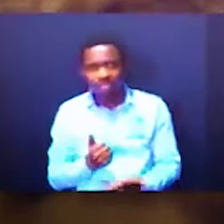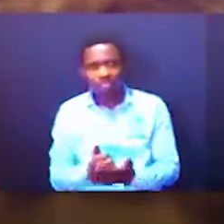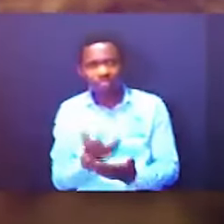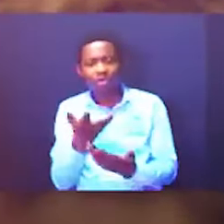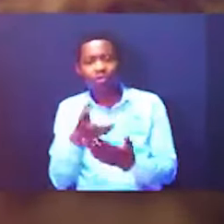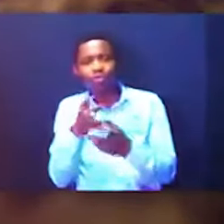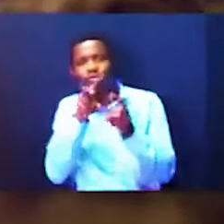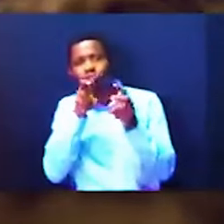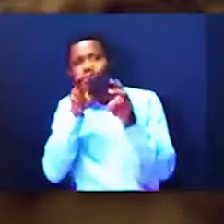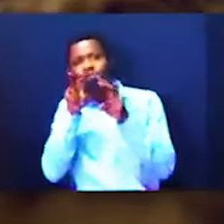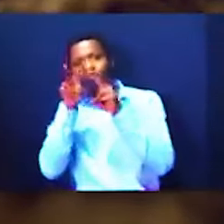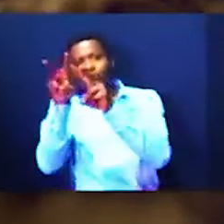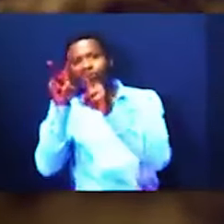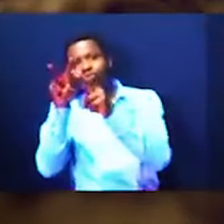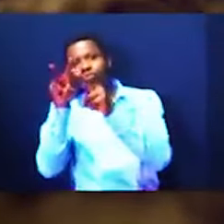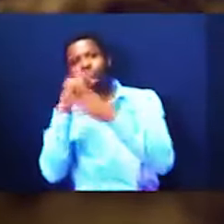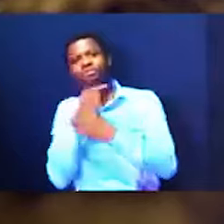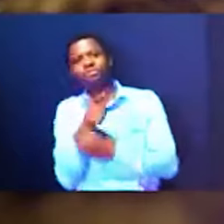slide,